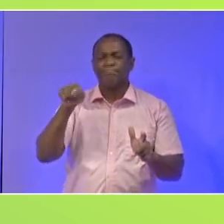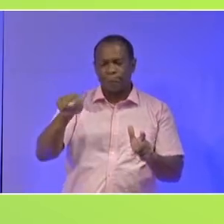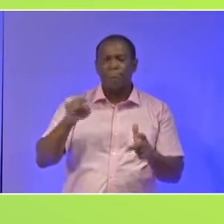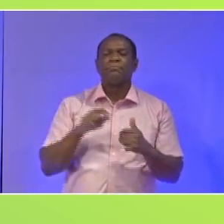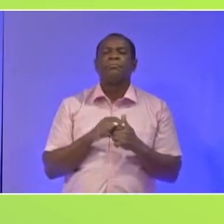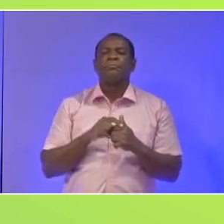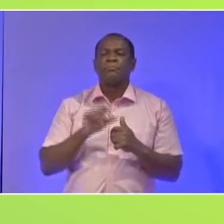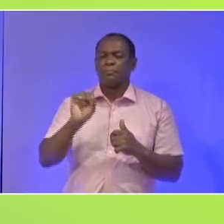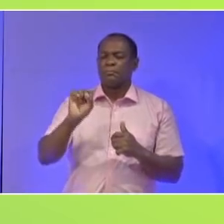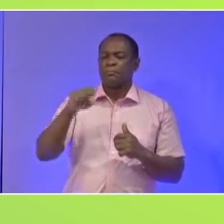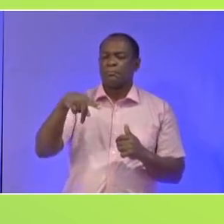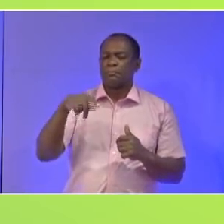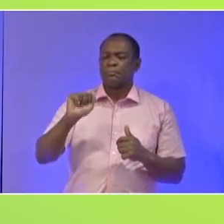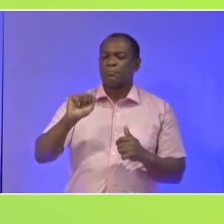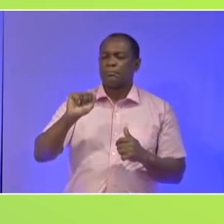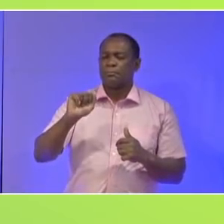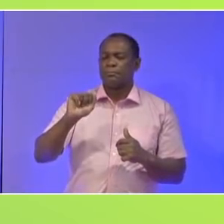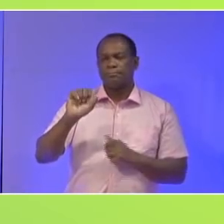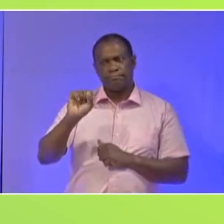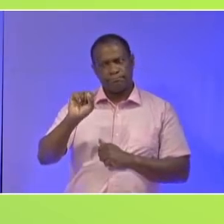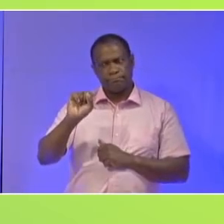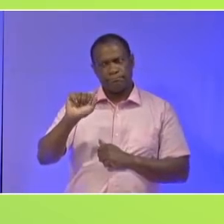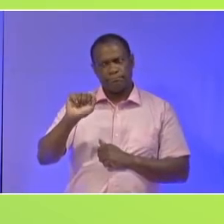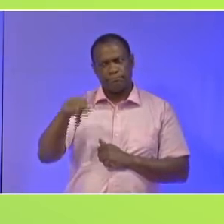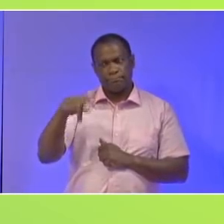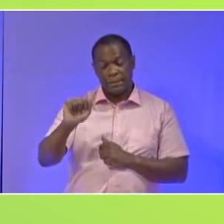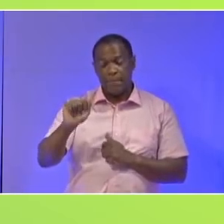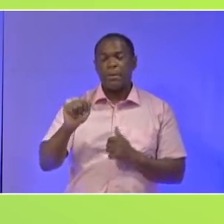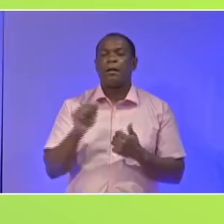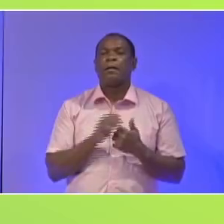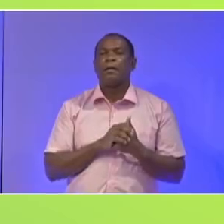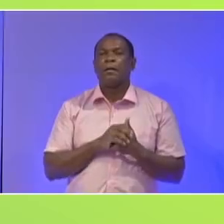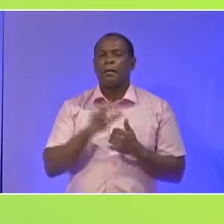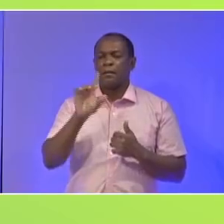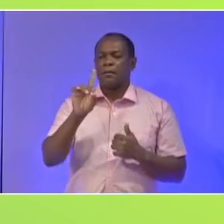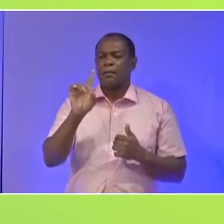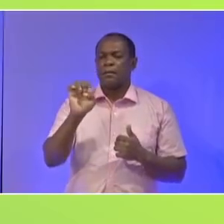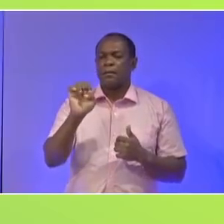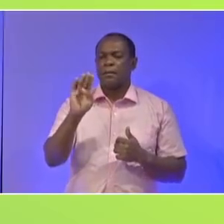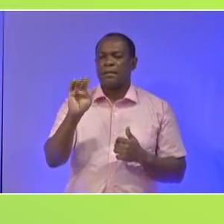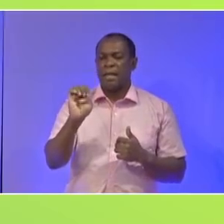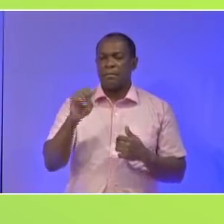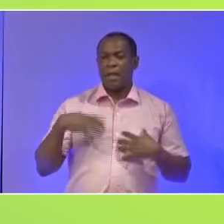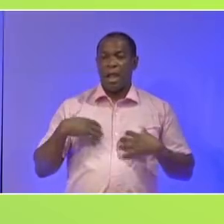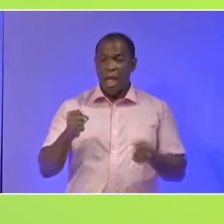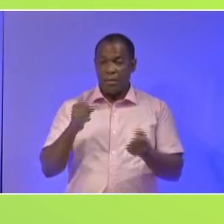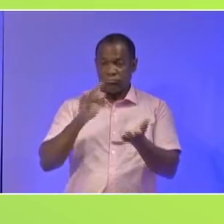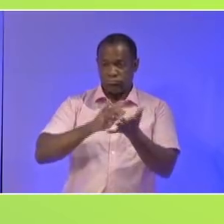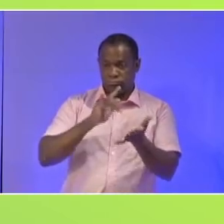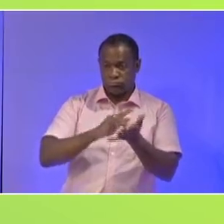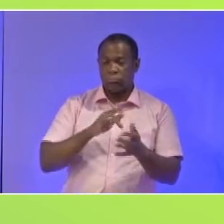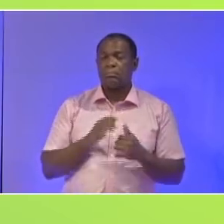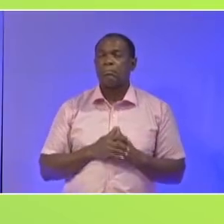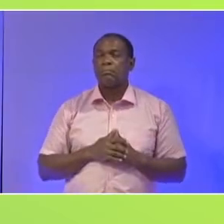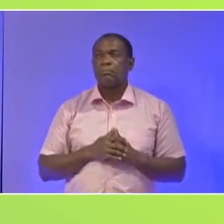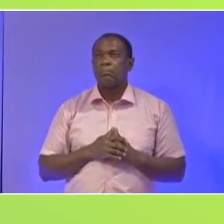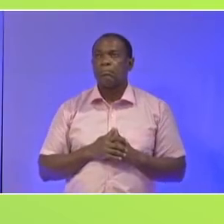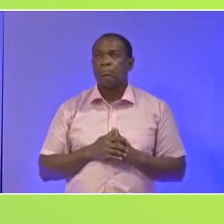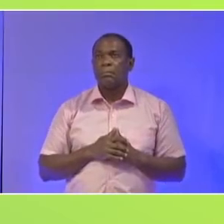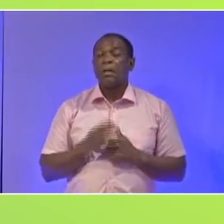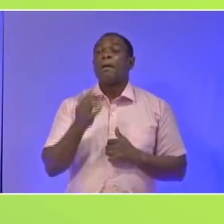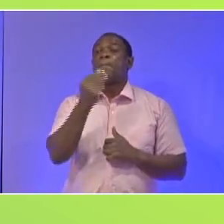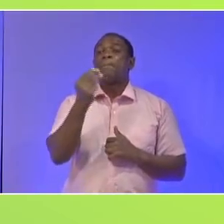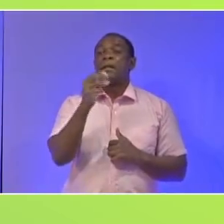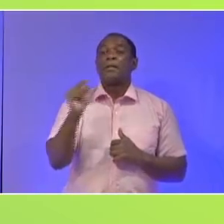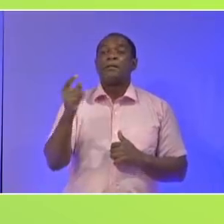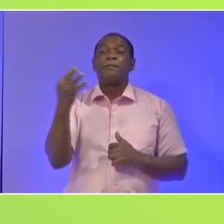Indoor Sporting Arena, and DB Health Center. In addition to these sites, other sites are open Monday to